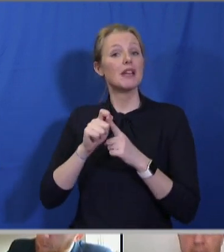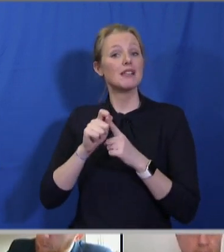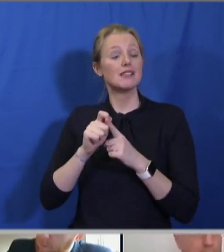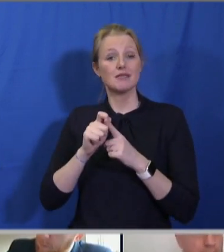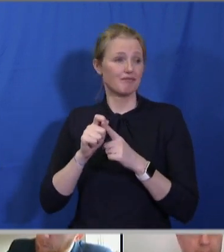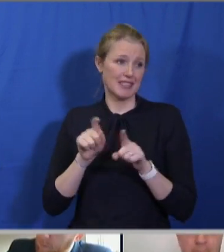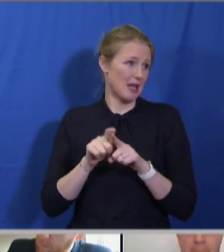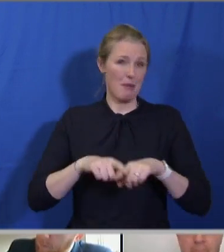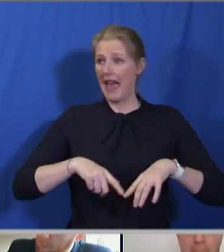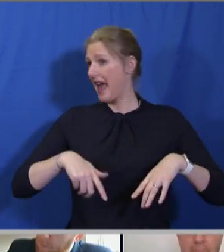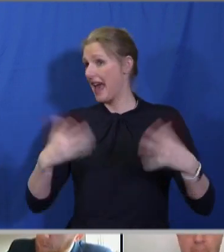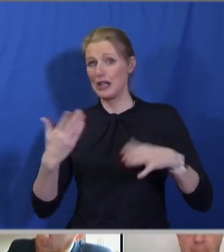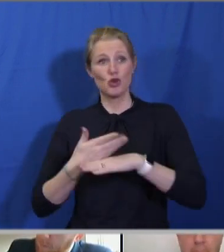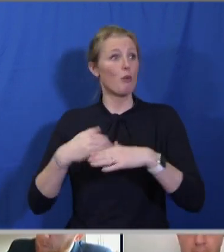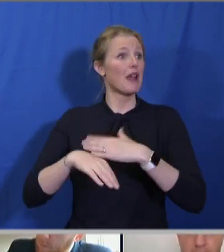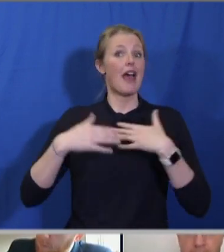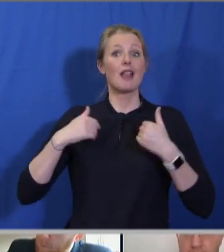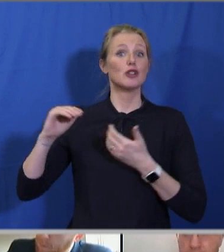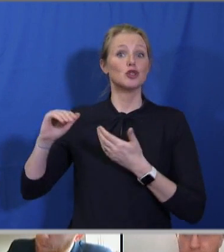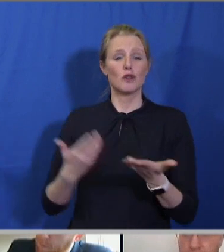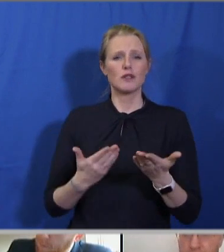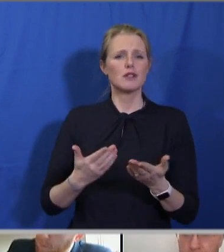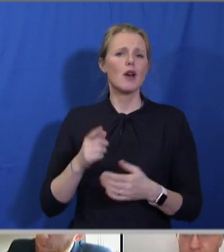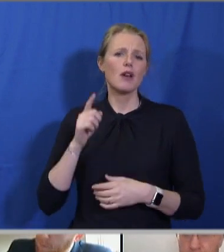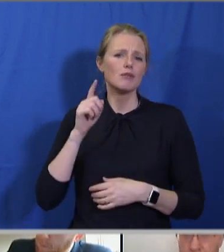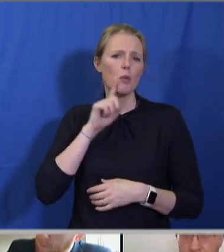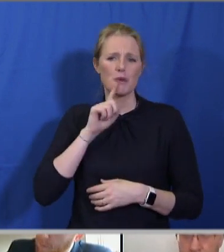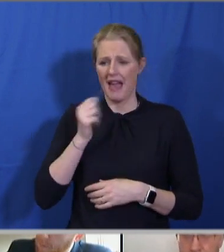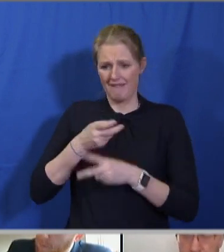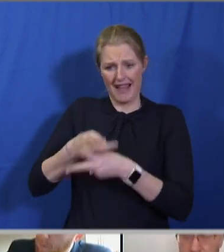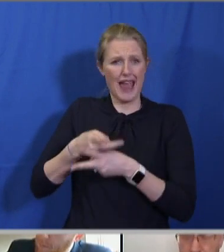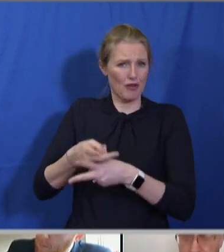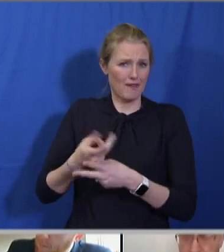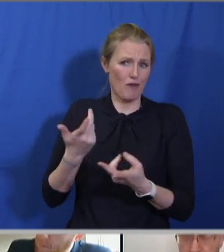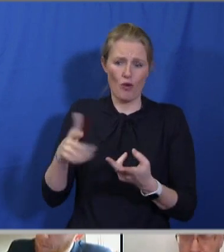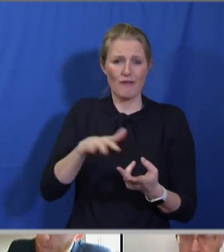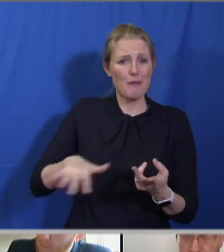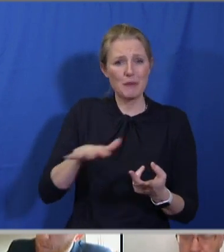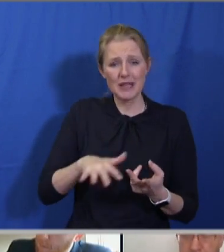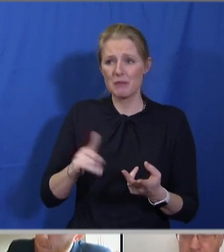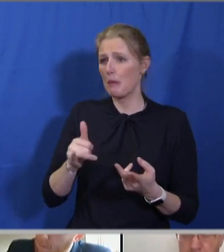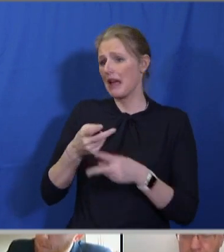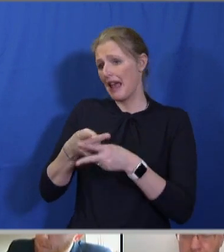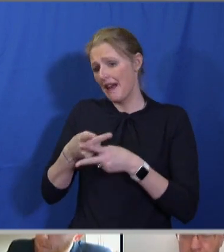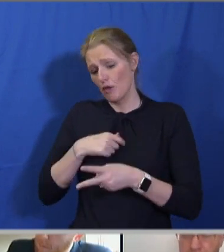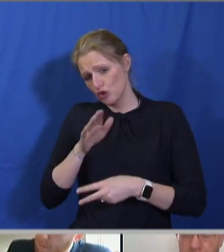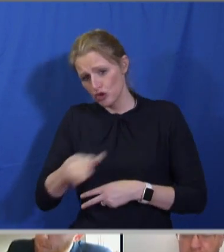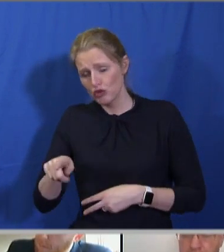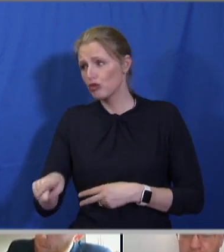health service actually, often have caring responsibilities throughout their lives, whether that's for their own